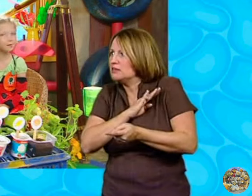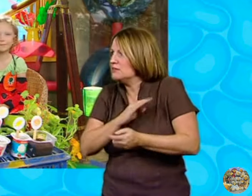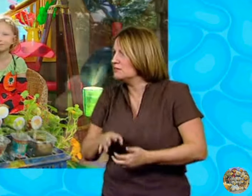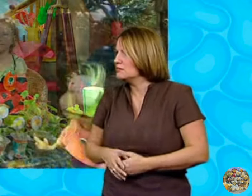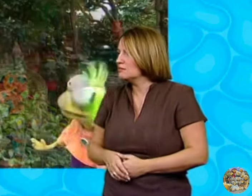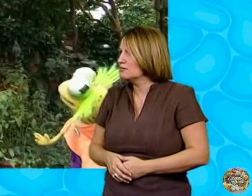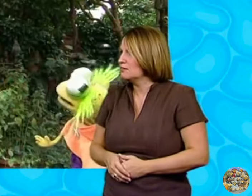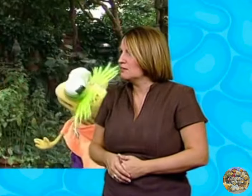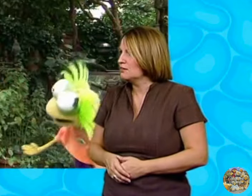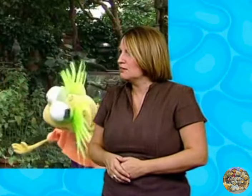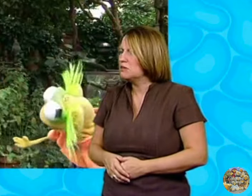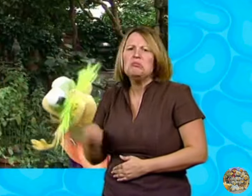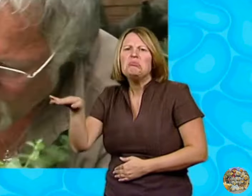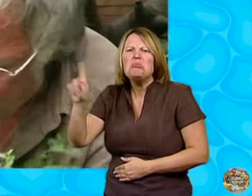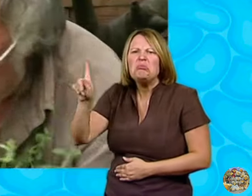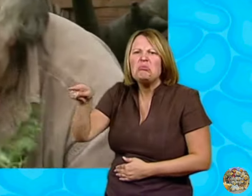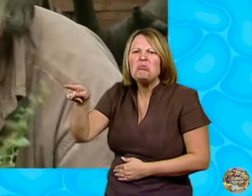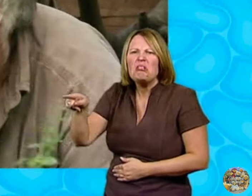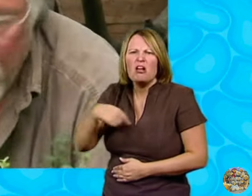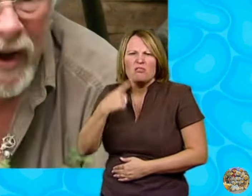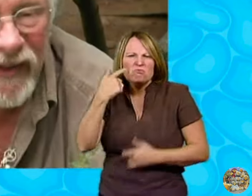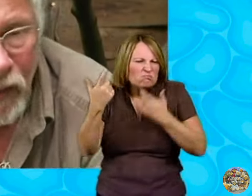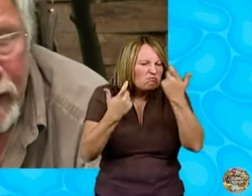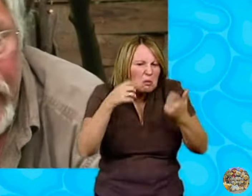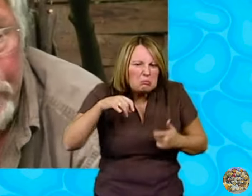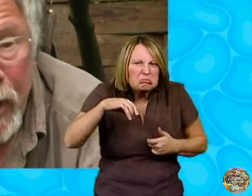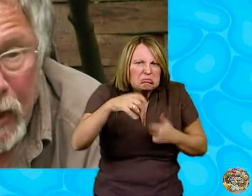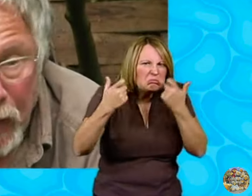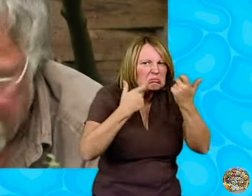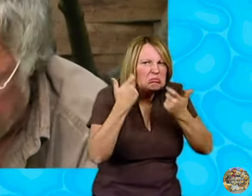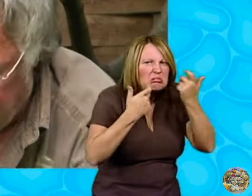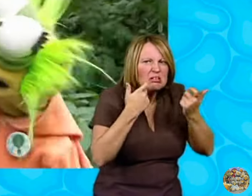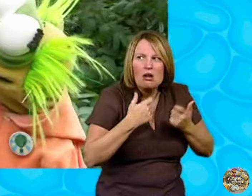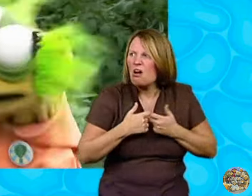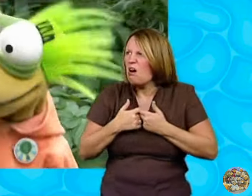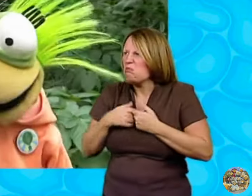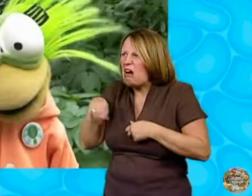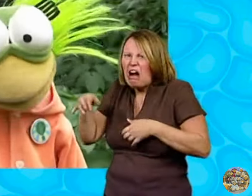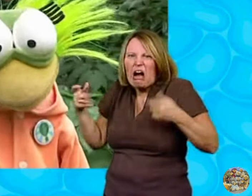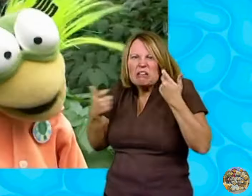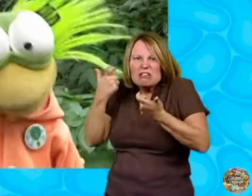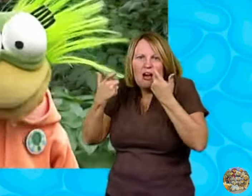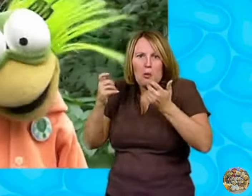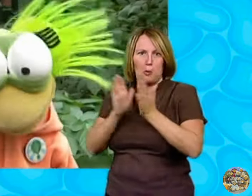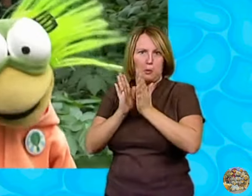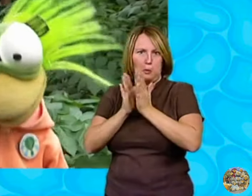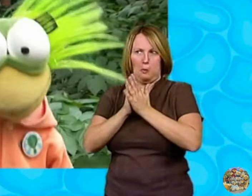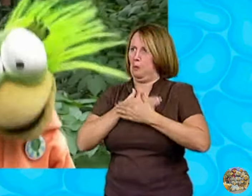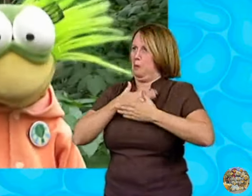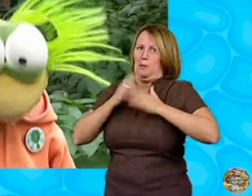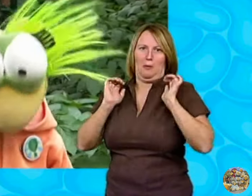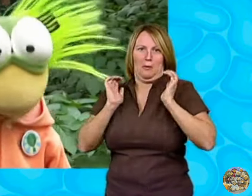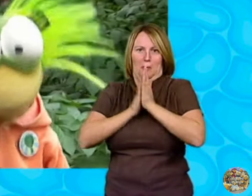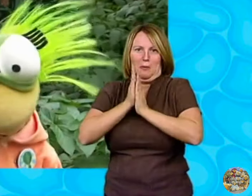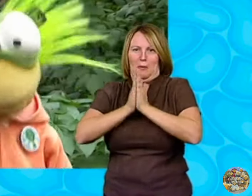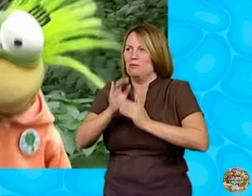garden. What are you doing, Bill? Well, I thought today we might do a little bit of bug hunting. Bug hunting? Yeah. Oh, I love bug hunting.